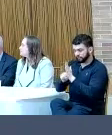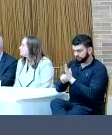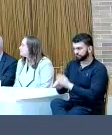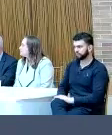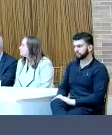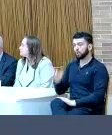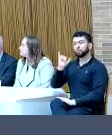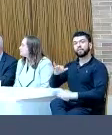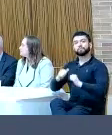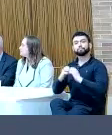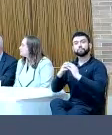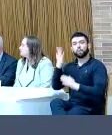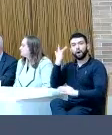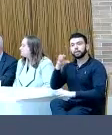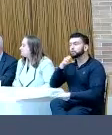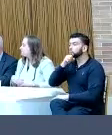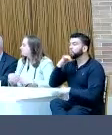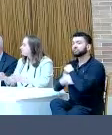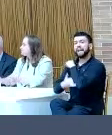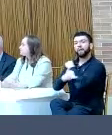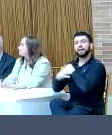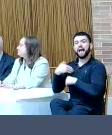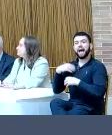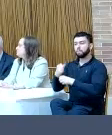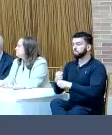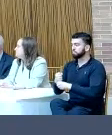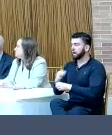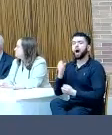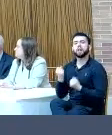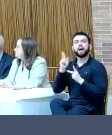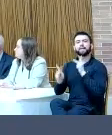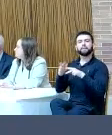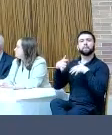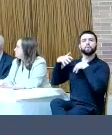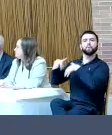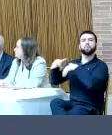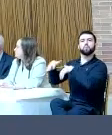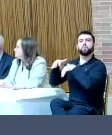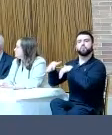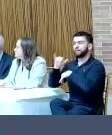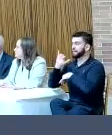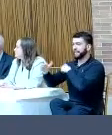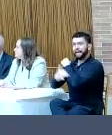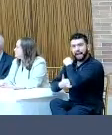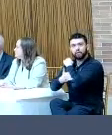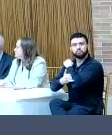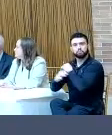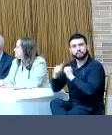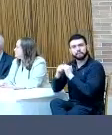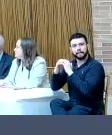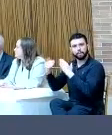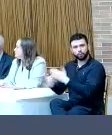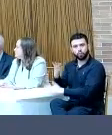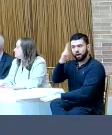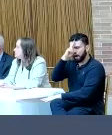explosion in Orange County of H of people coming from the city so you don't think about that